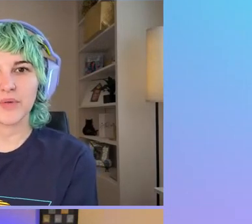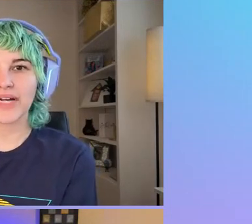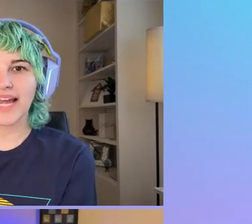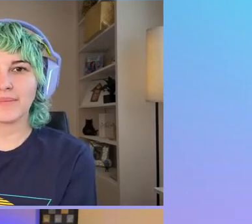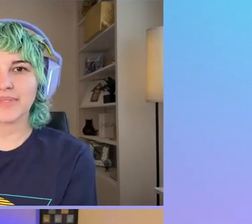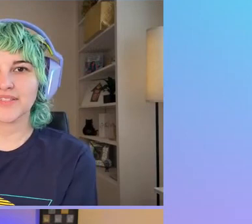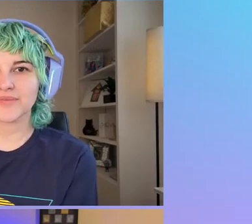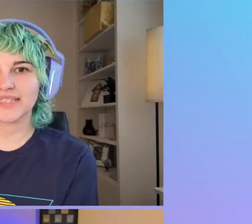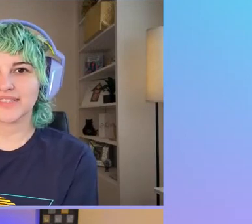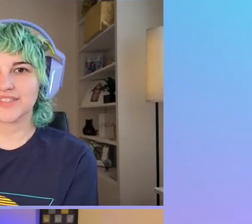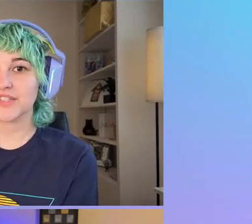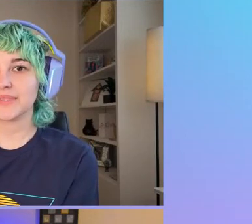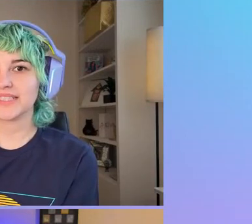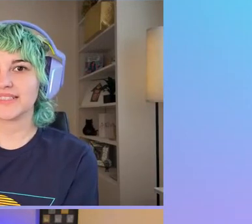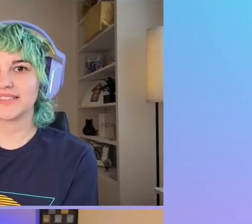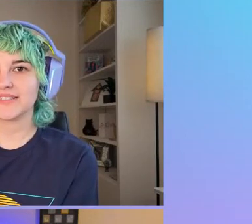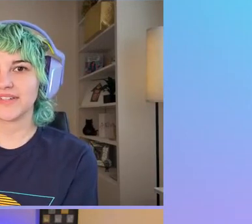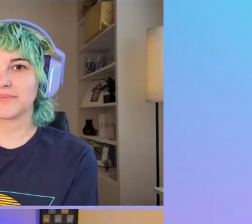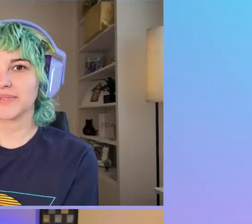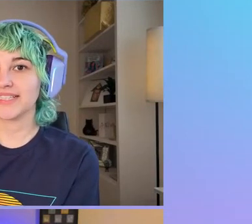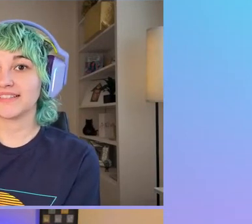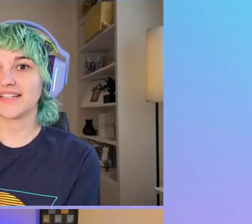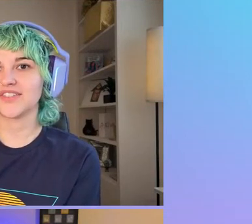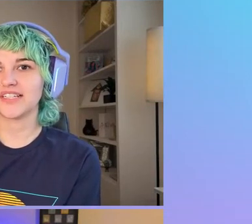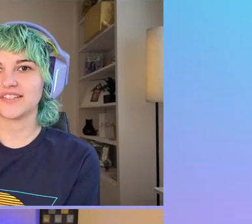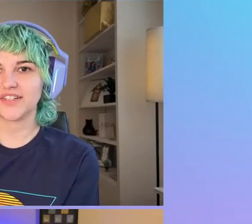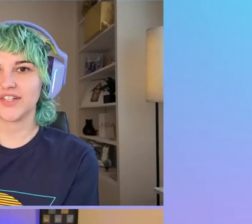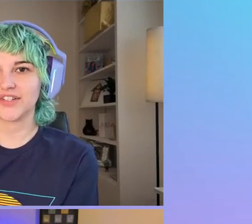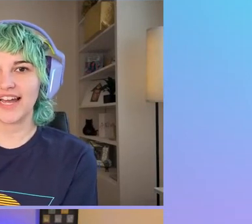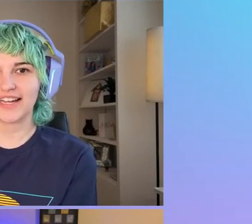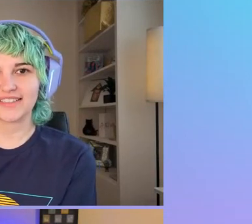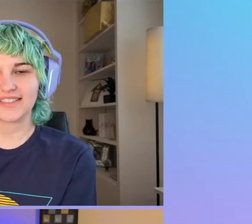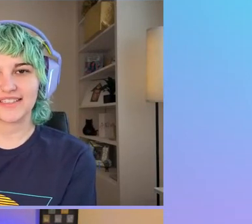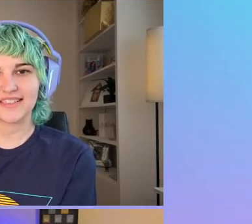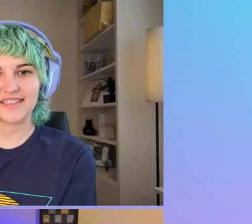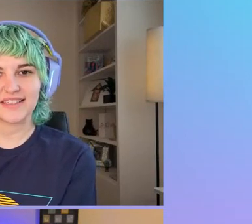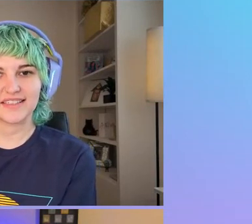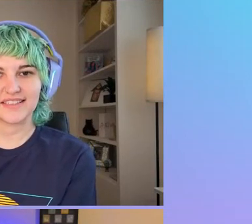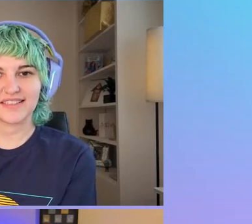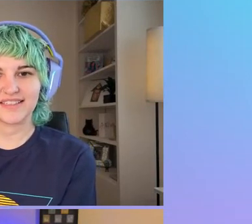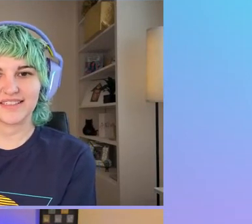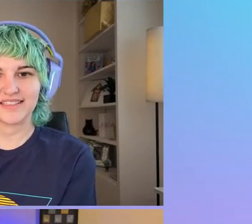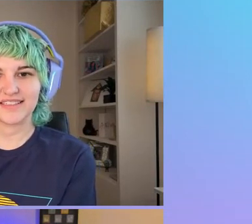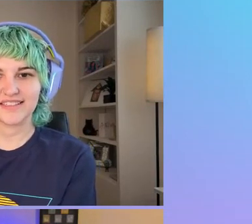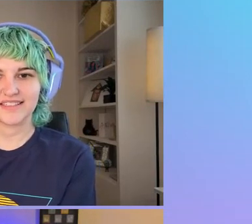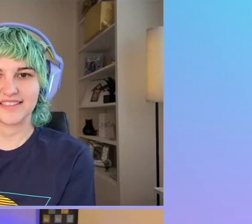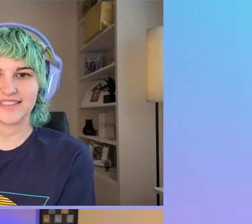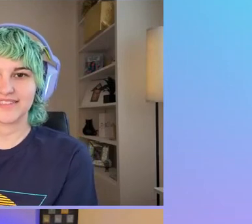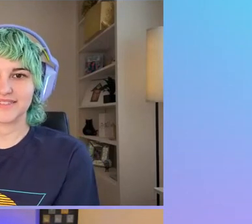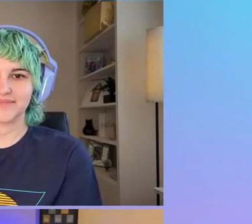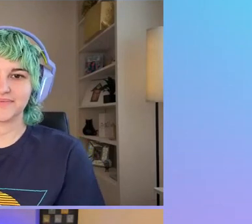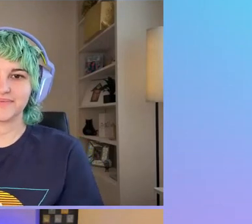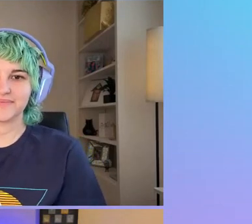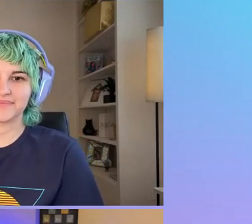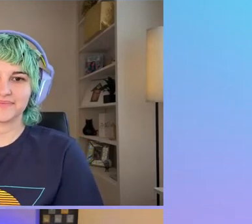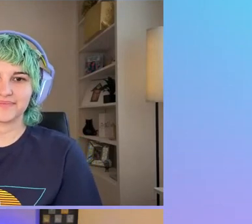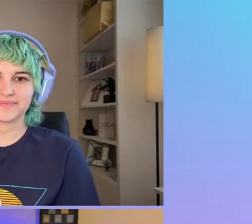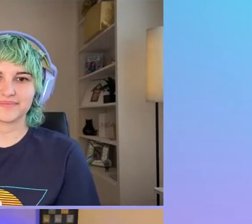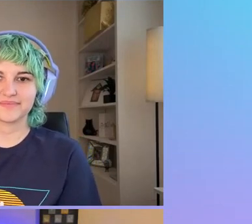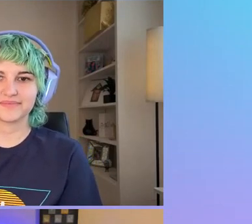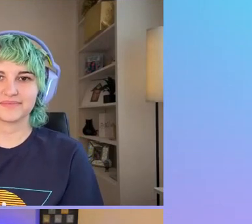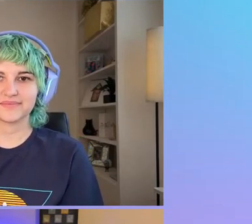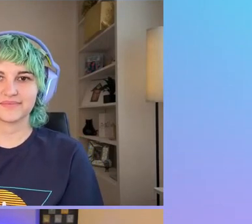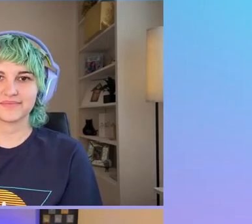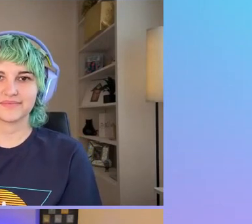what happens when the determined developer intention isn't correct? Yeah, that's a great question. I think